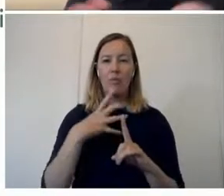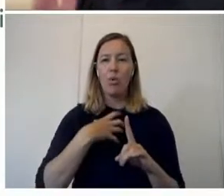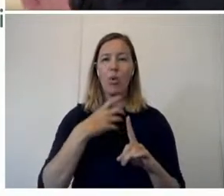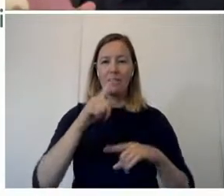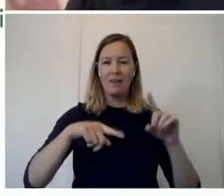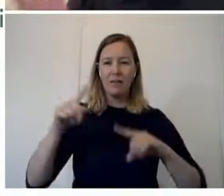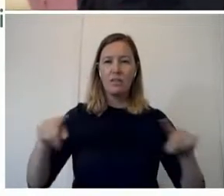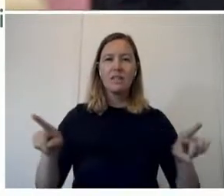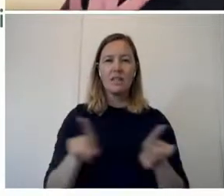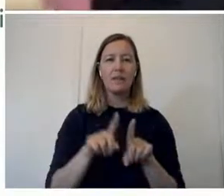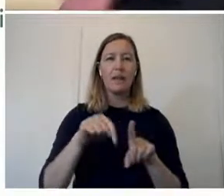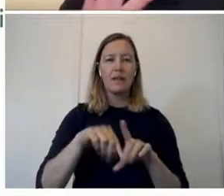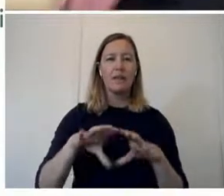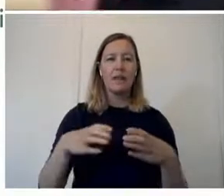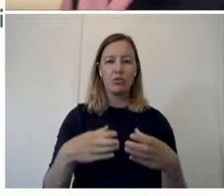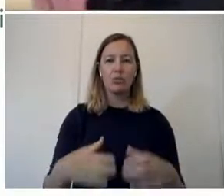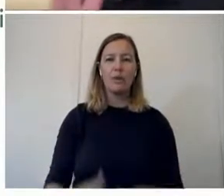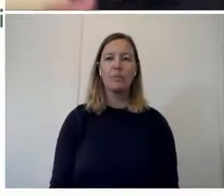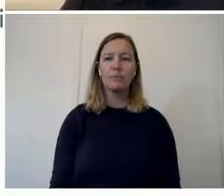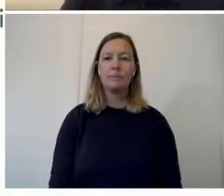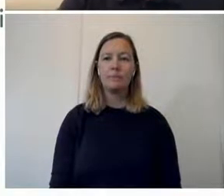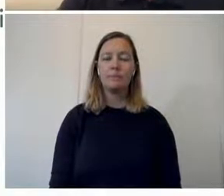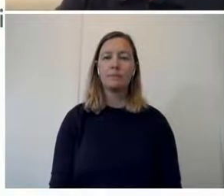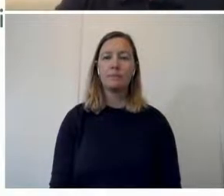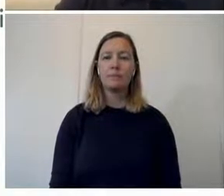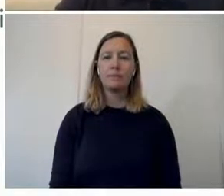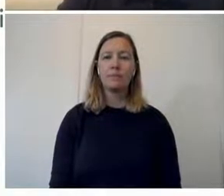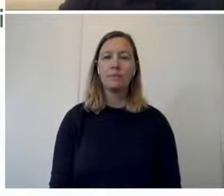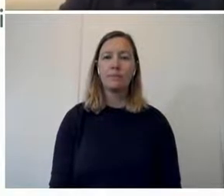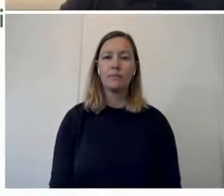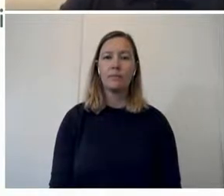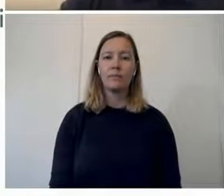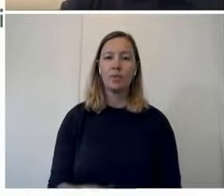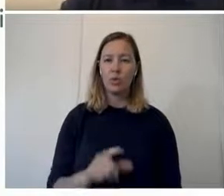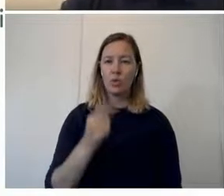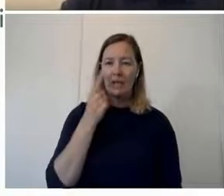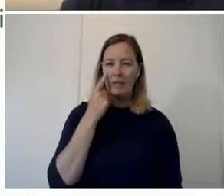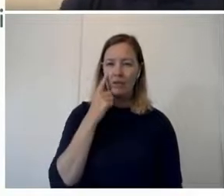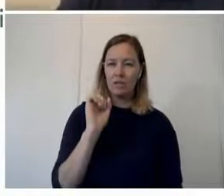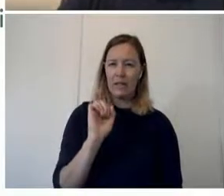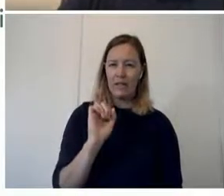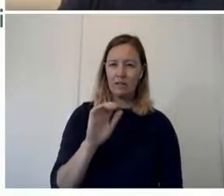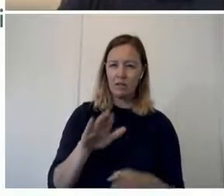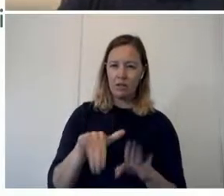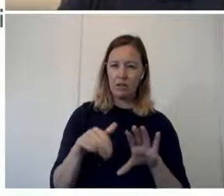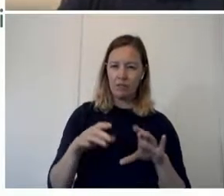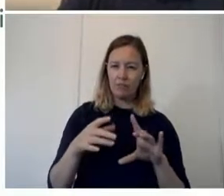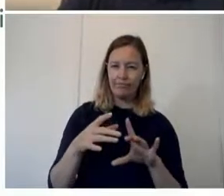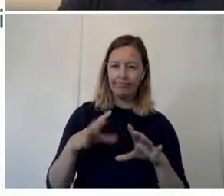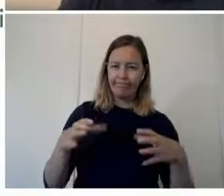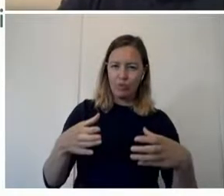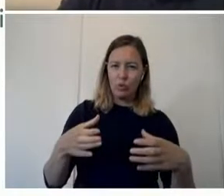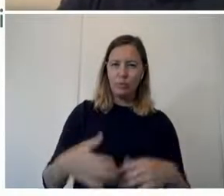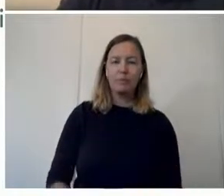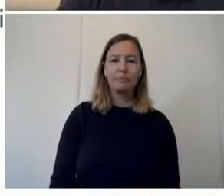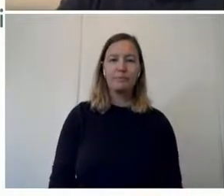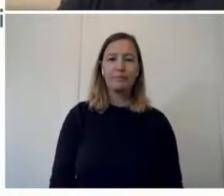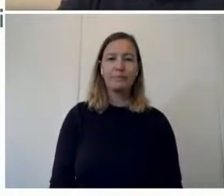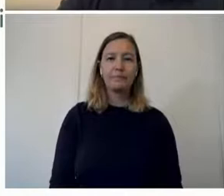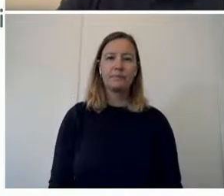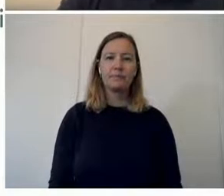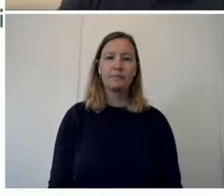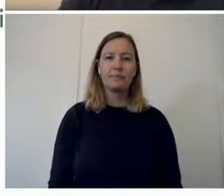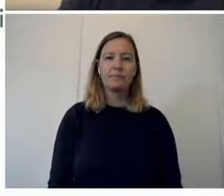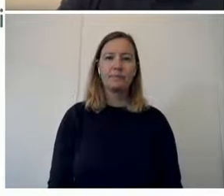So you can see the kind of flavor of that audience as you start to build it. If we have a look at who's